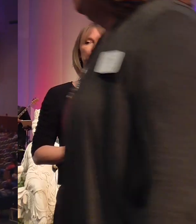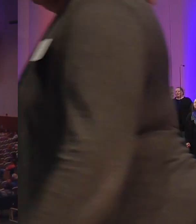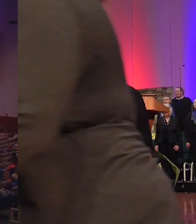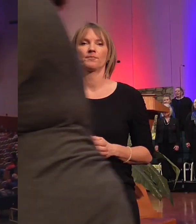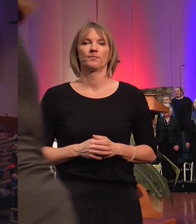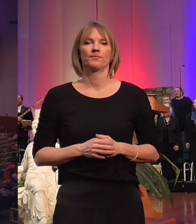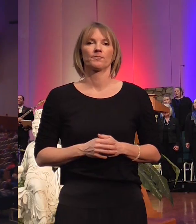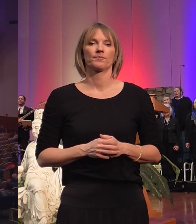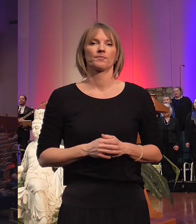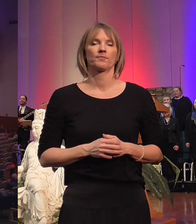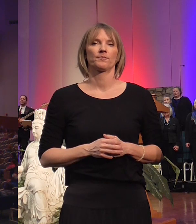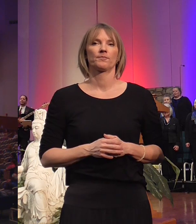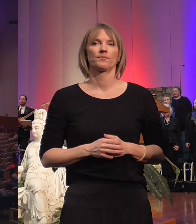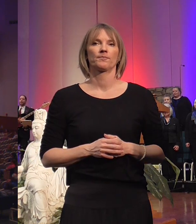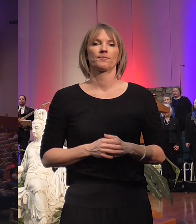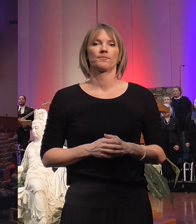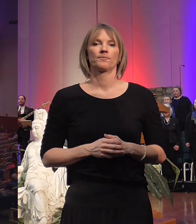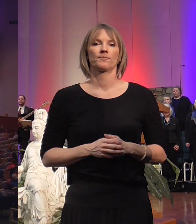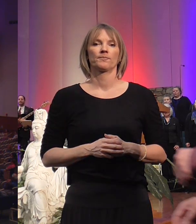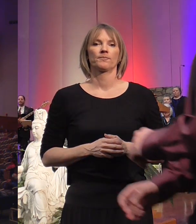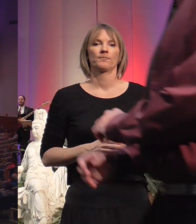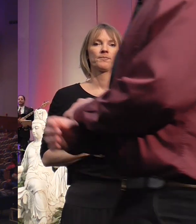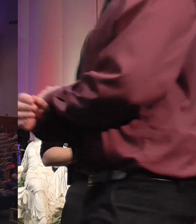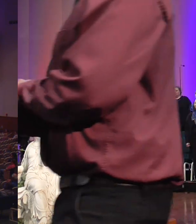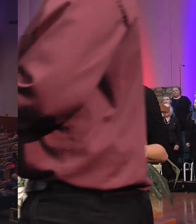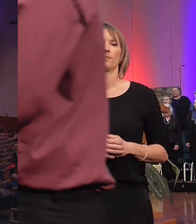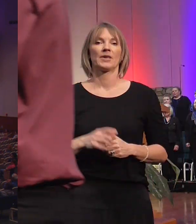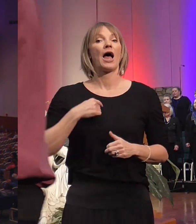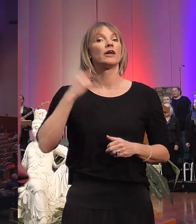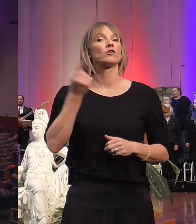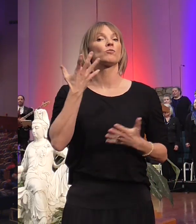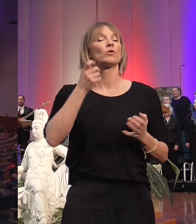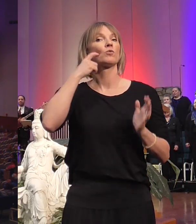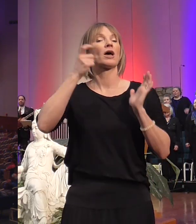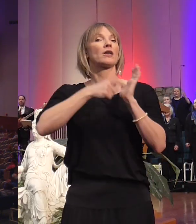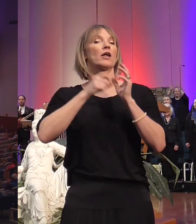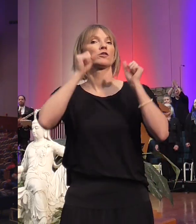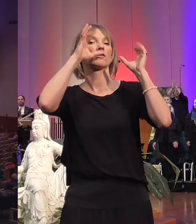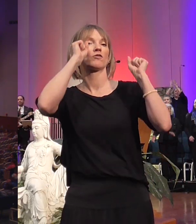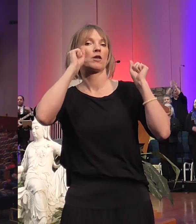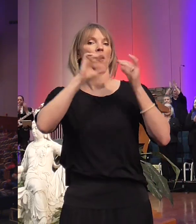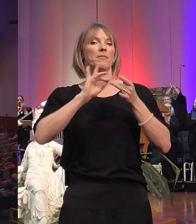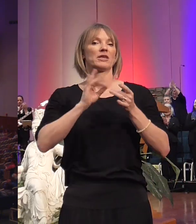I just want to acknowledge the incredible message of Reverend Josh Reeves.